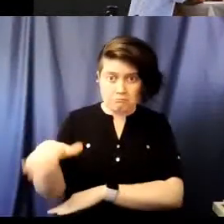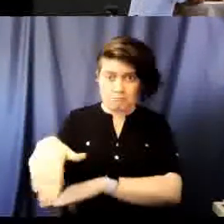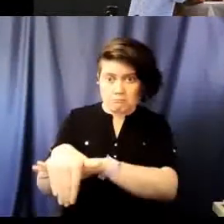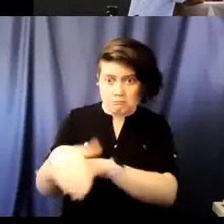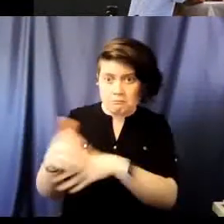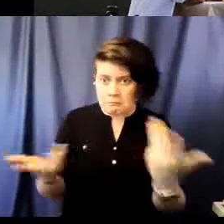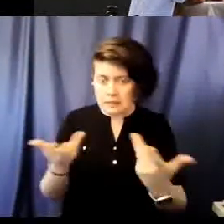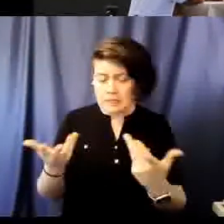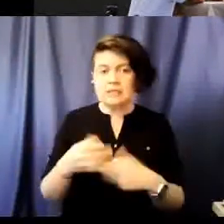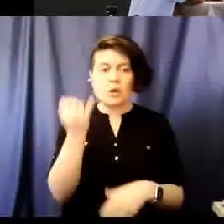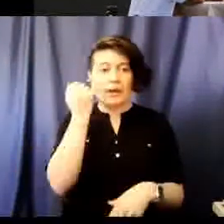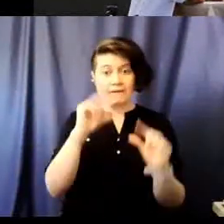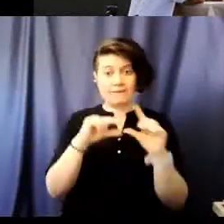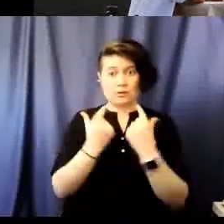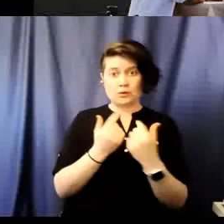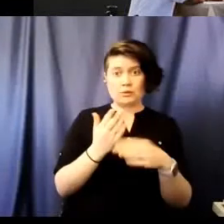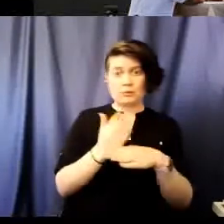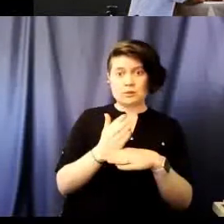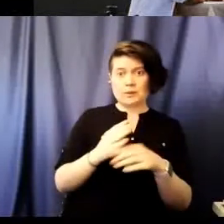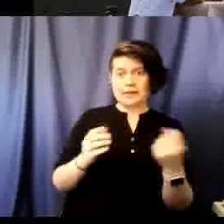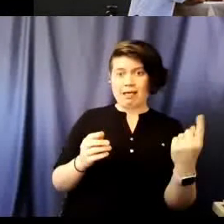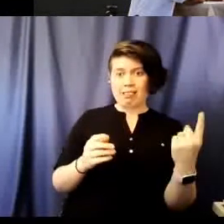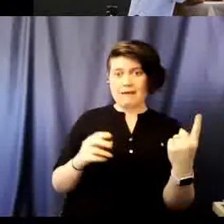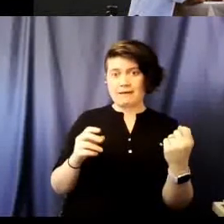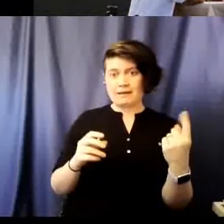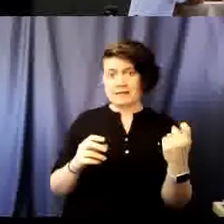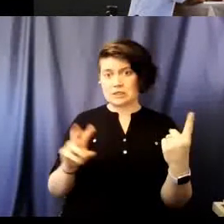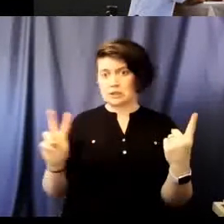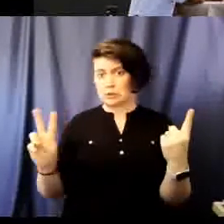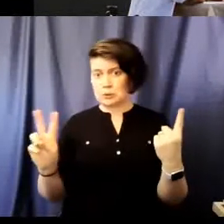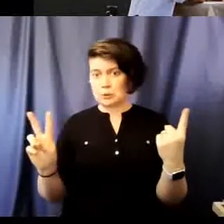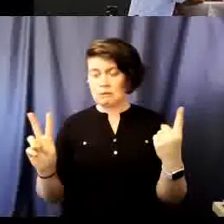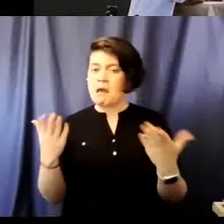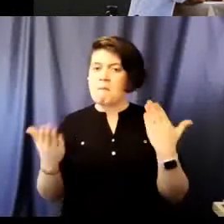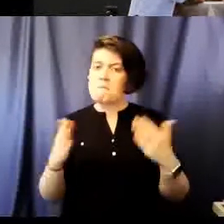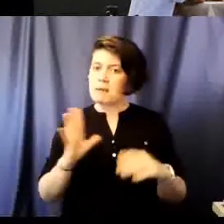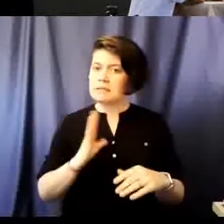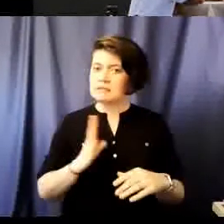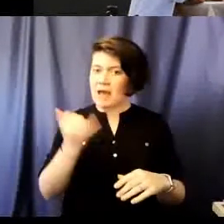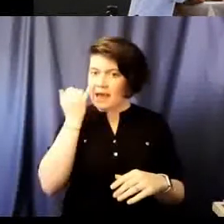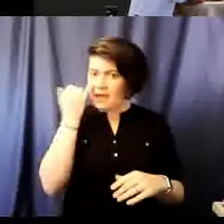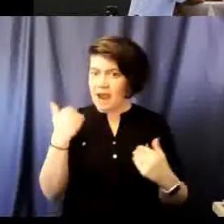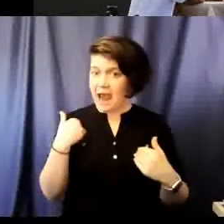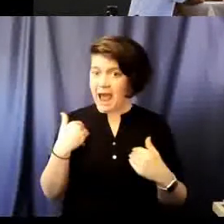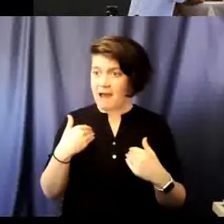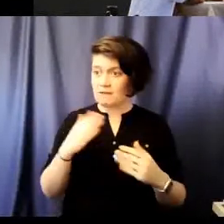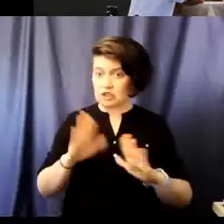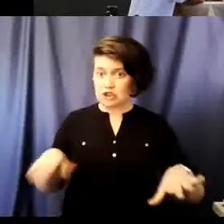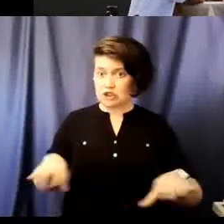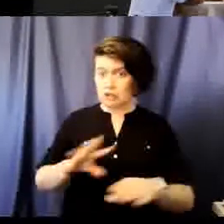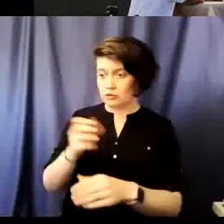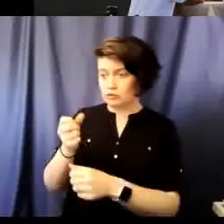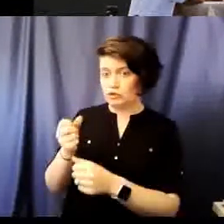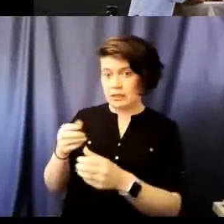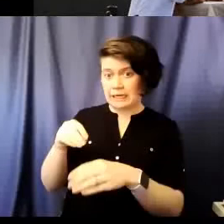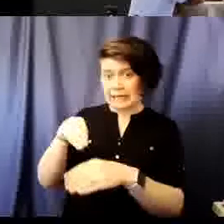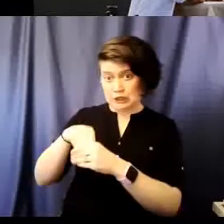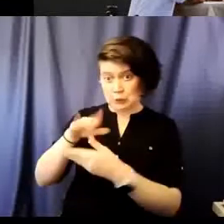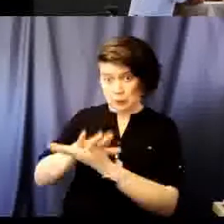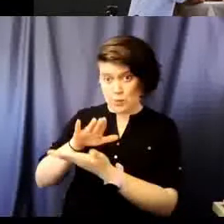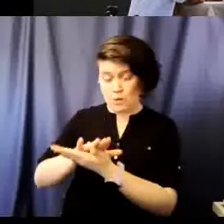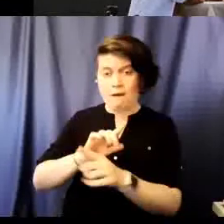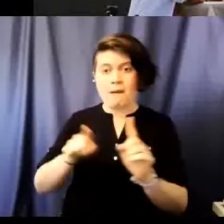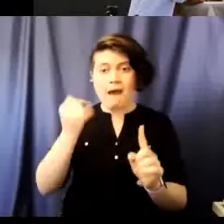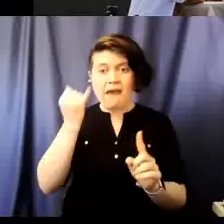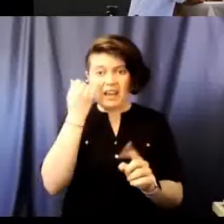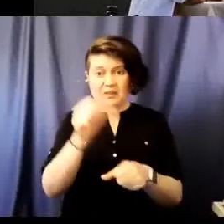a group between 11 and 2 p.m. might be okay for participants who have school-age children, but it might not be good for people who work 9